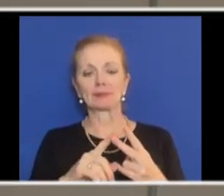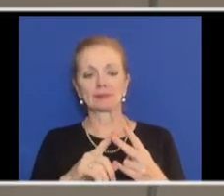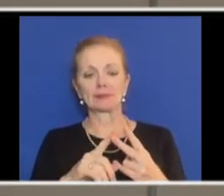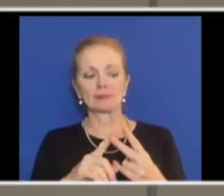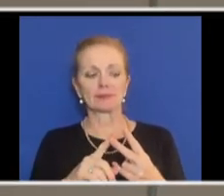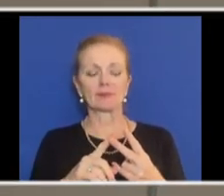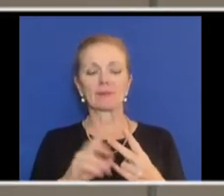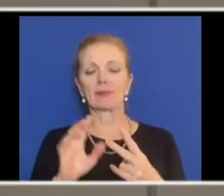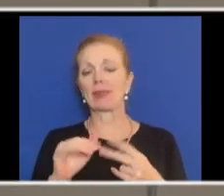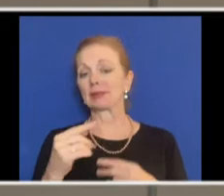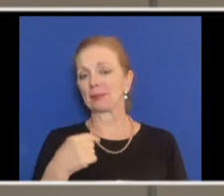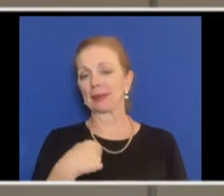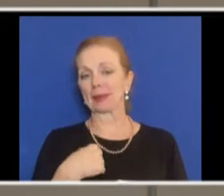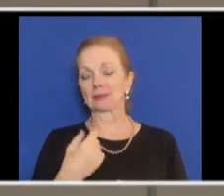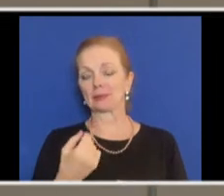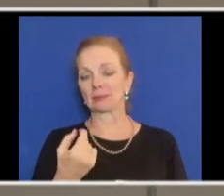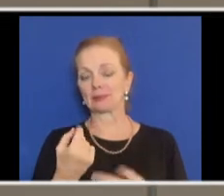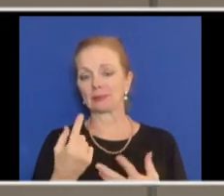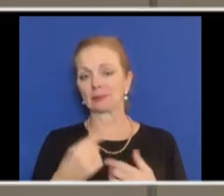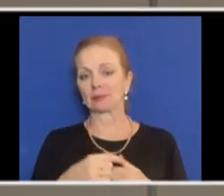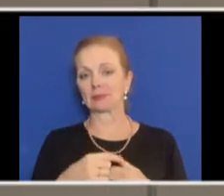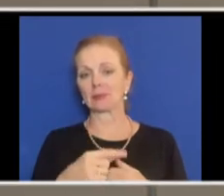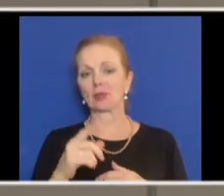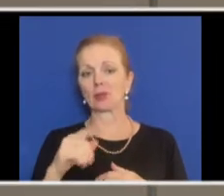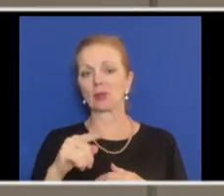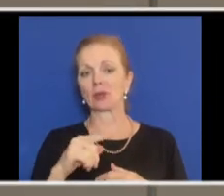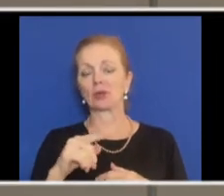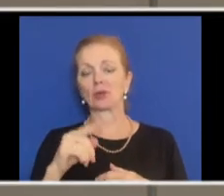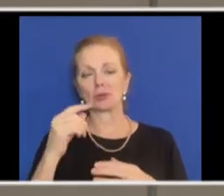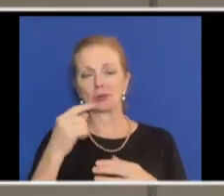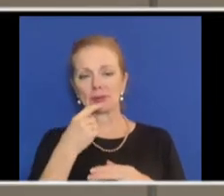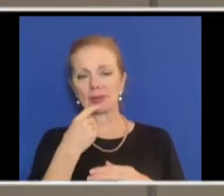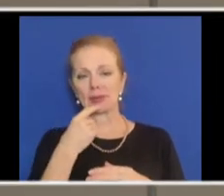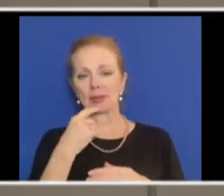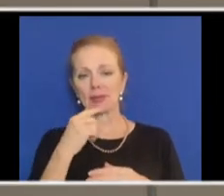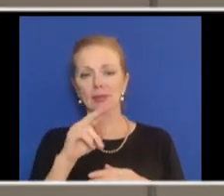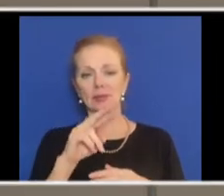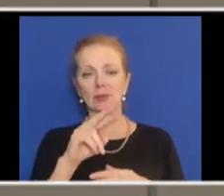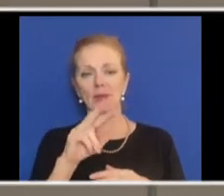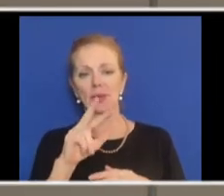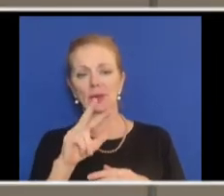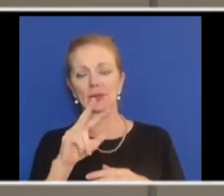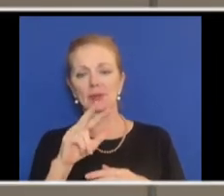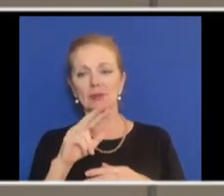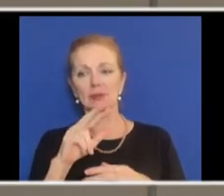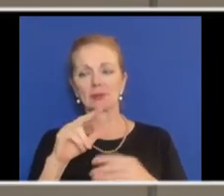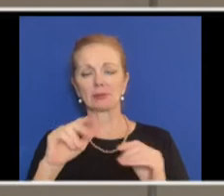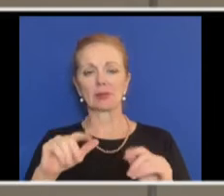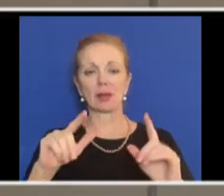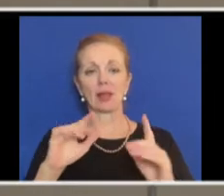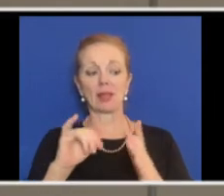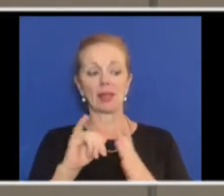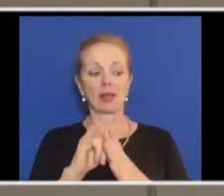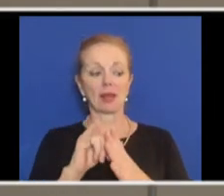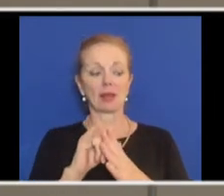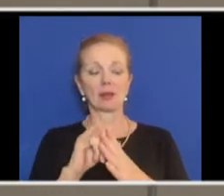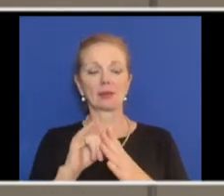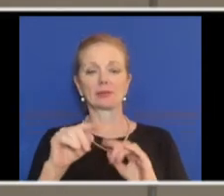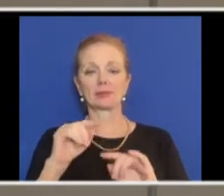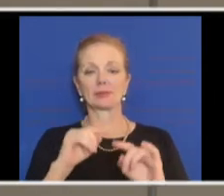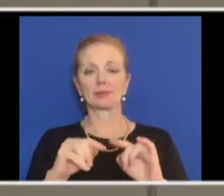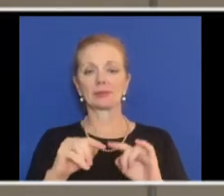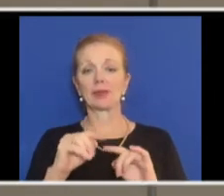this is just me understanding you had noted in two or three slides back which let me backtrack